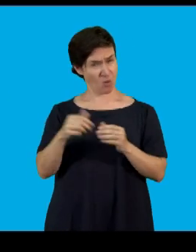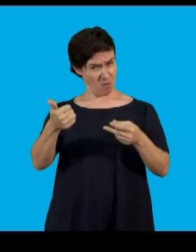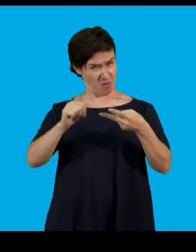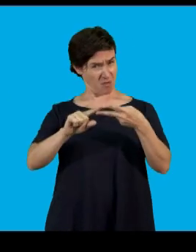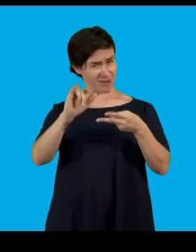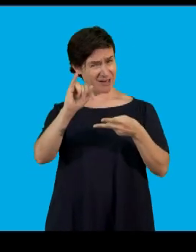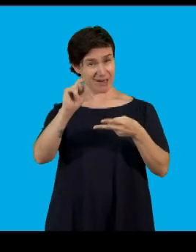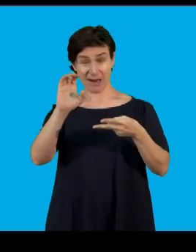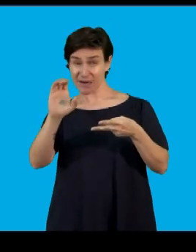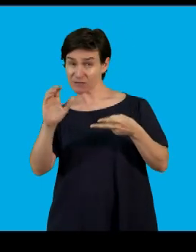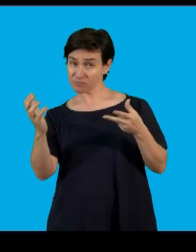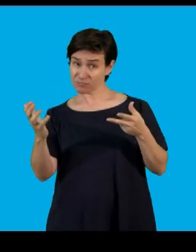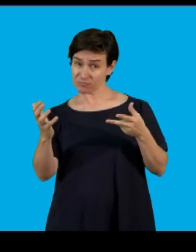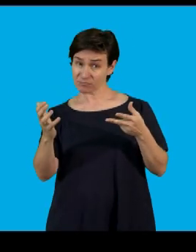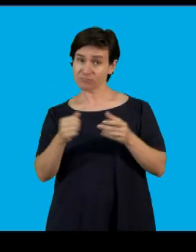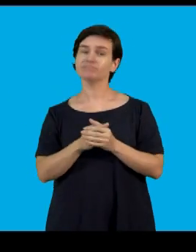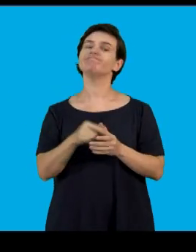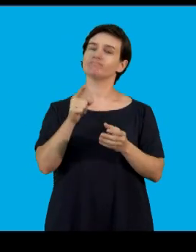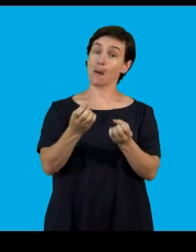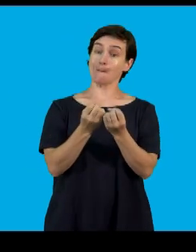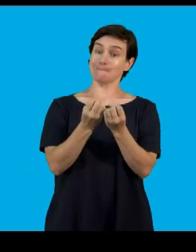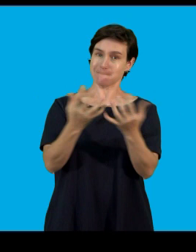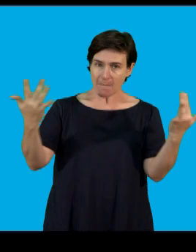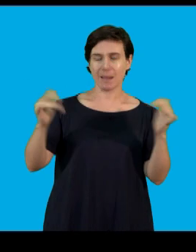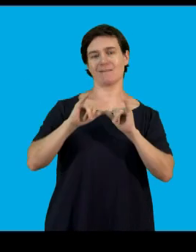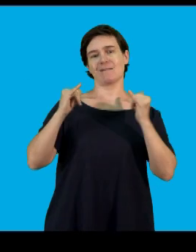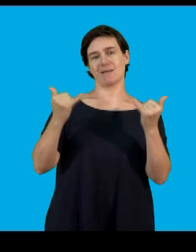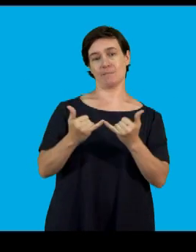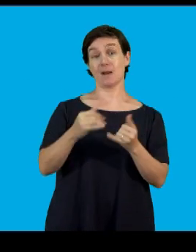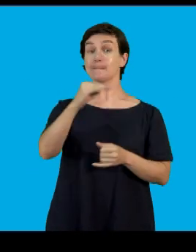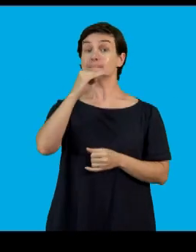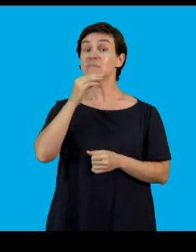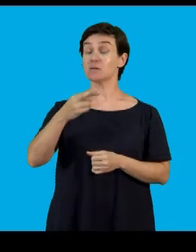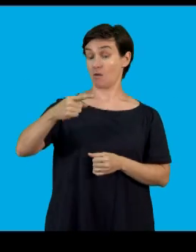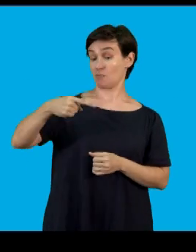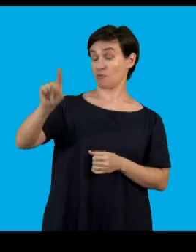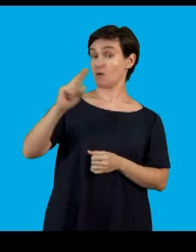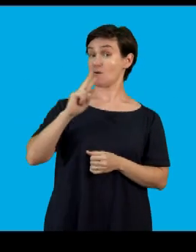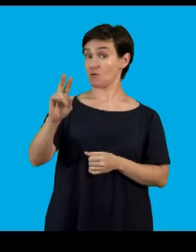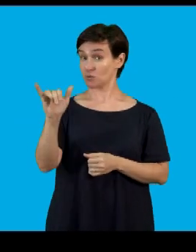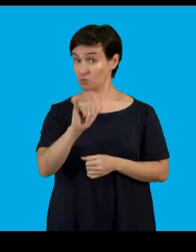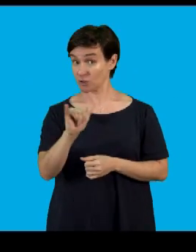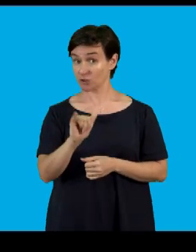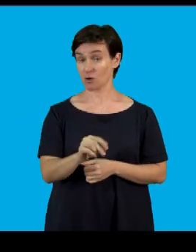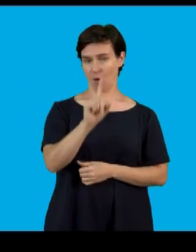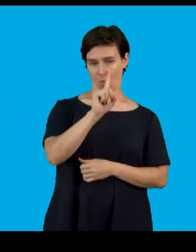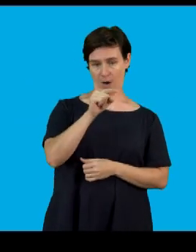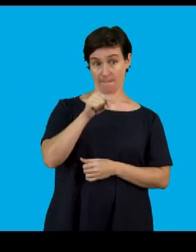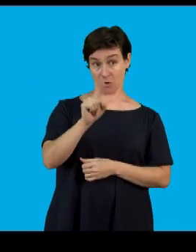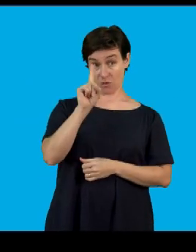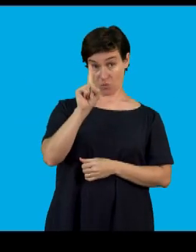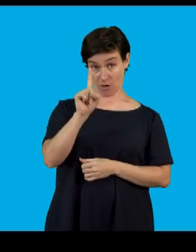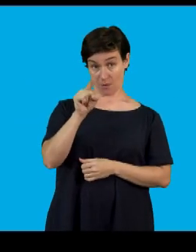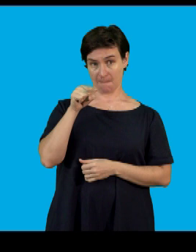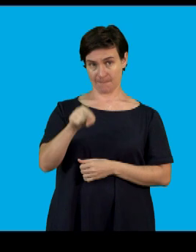does that? Which form of ownership does that? It's a public company. So 1.1.2, which one is the correct answer